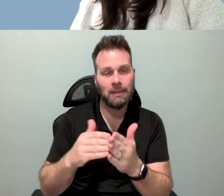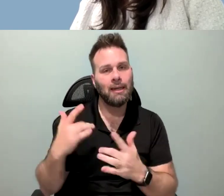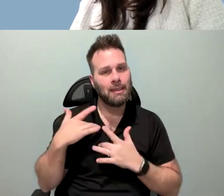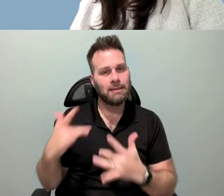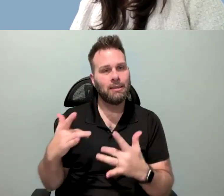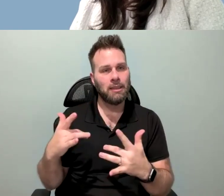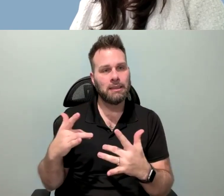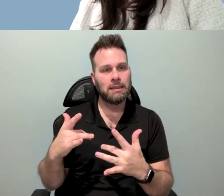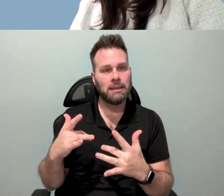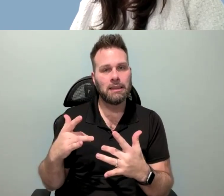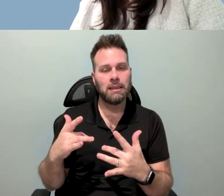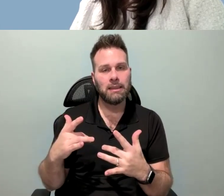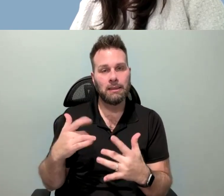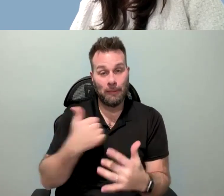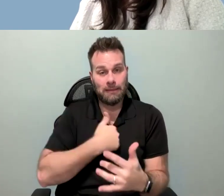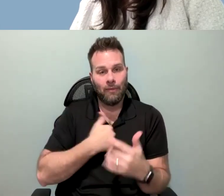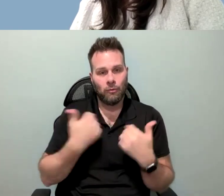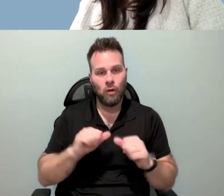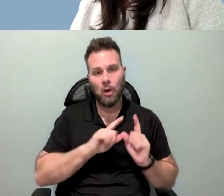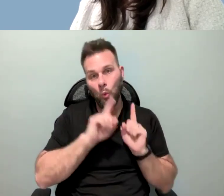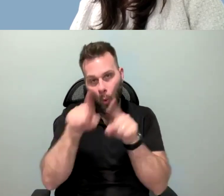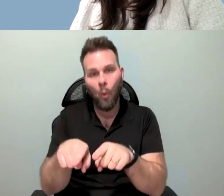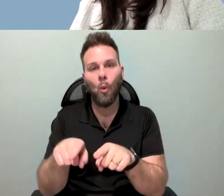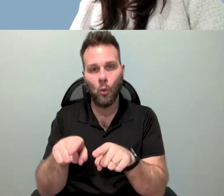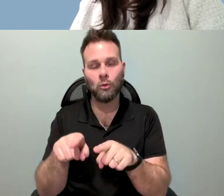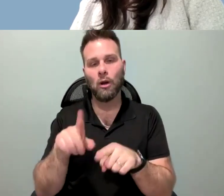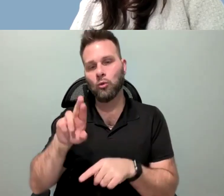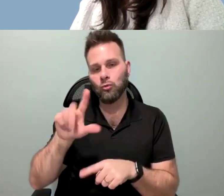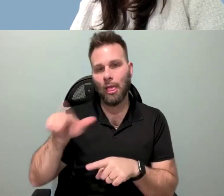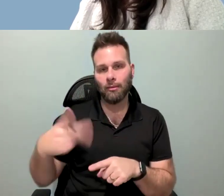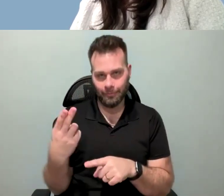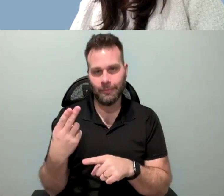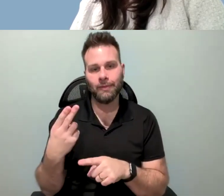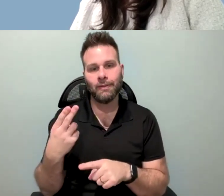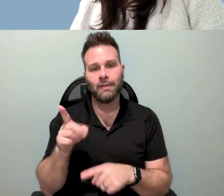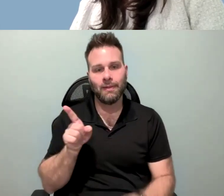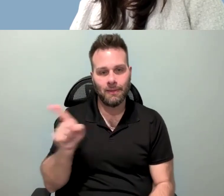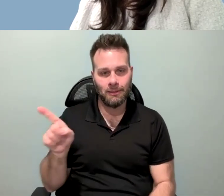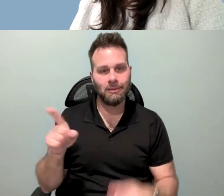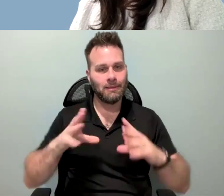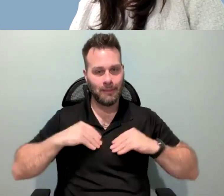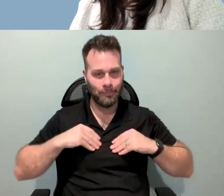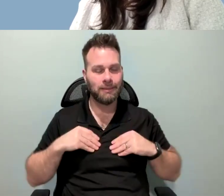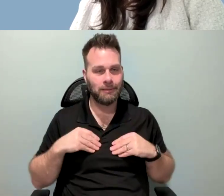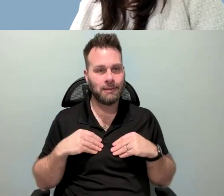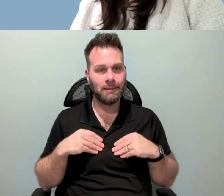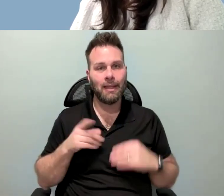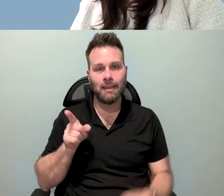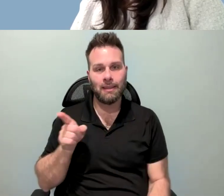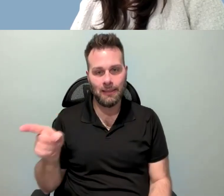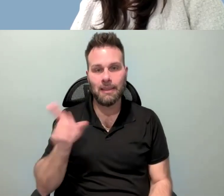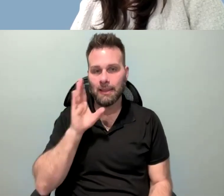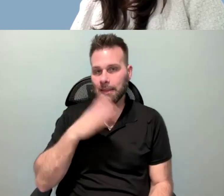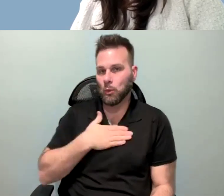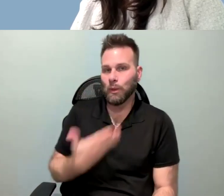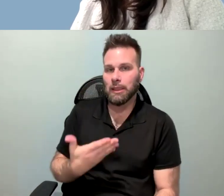to individual commission meetings on my own to do that. Ralph has graciously accepted that he will also be willing